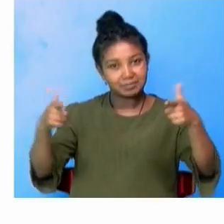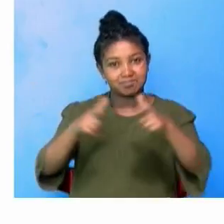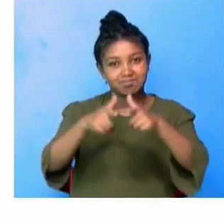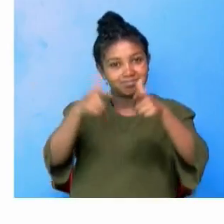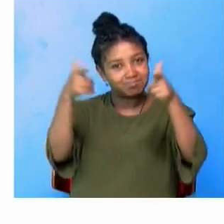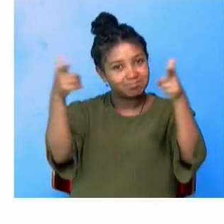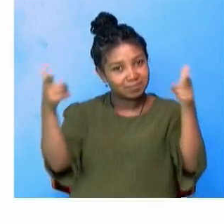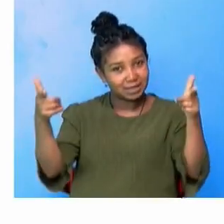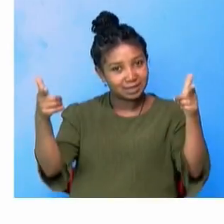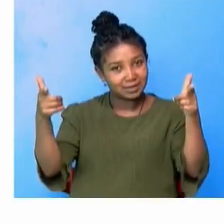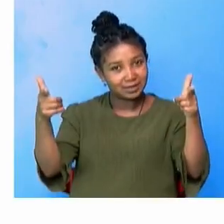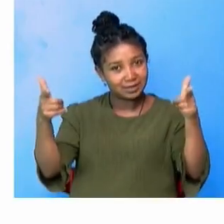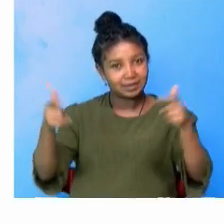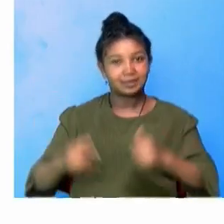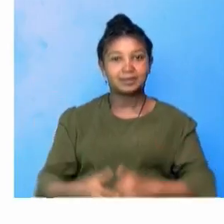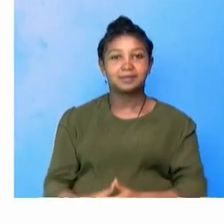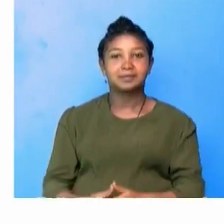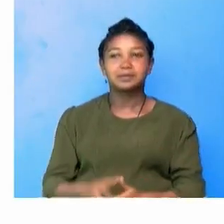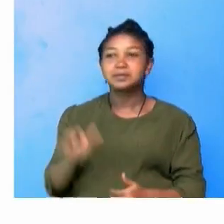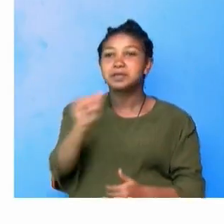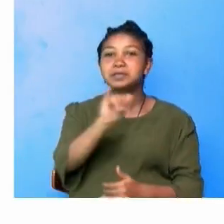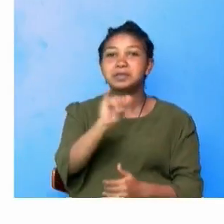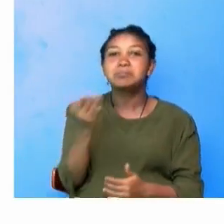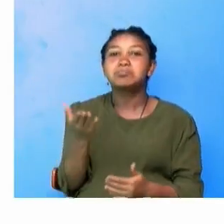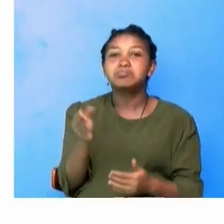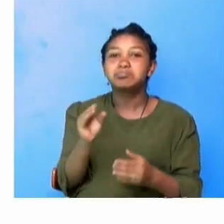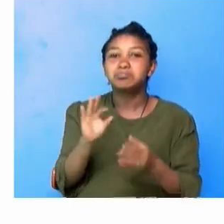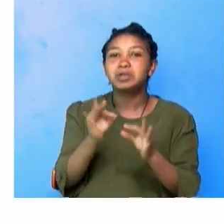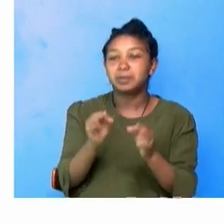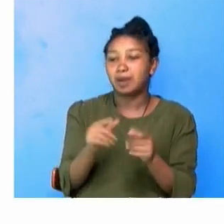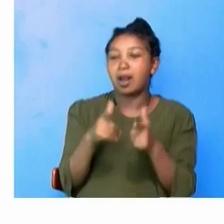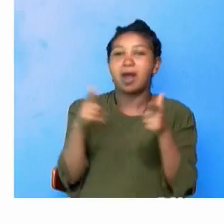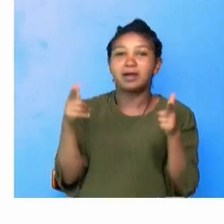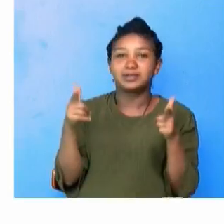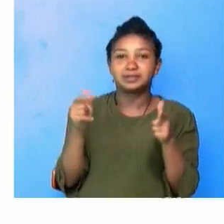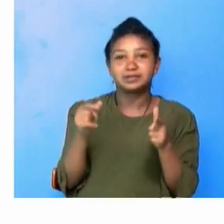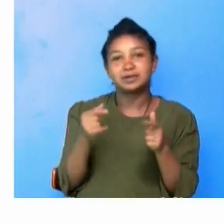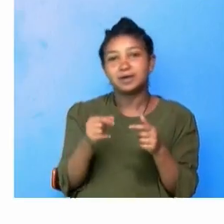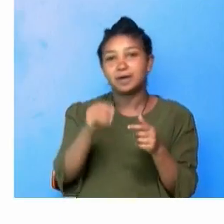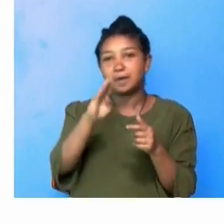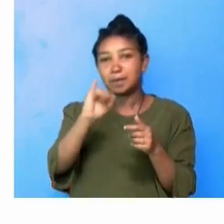Here is big, large.